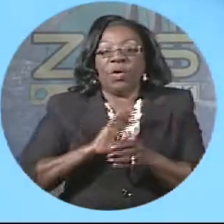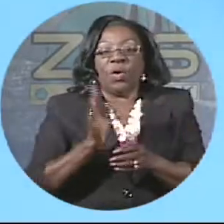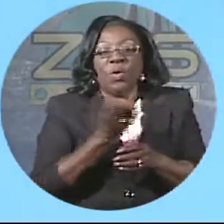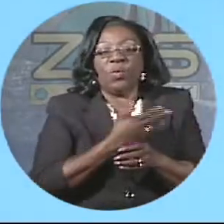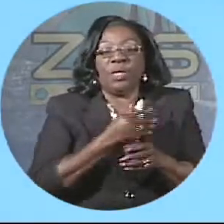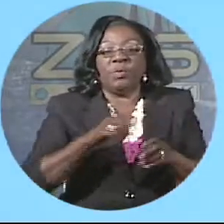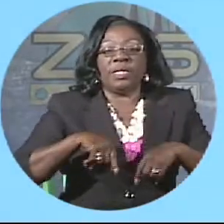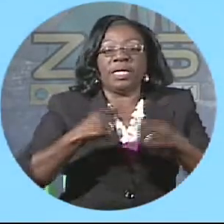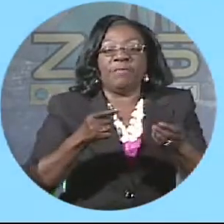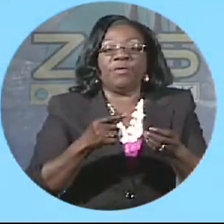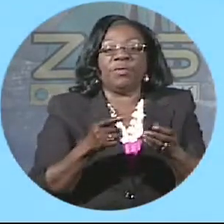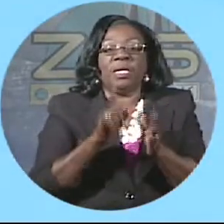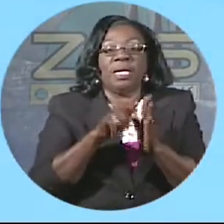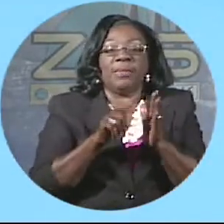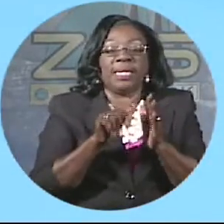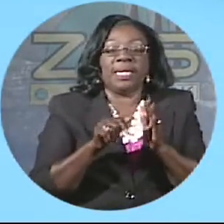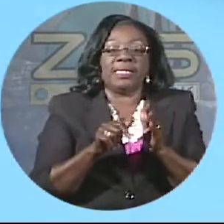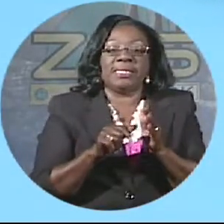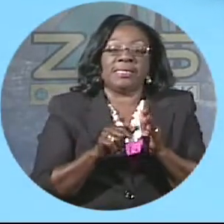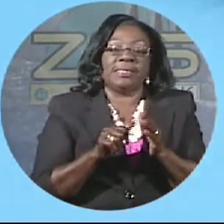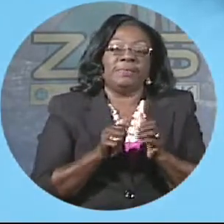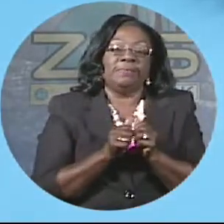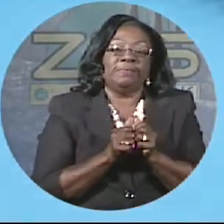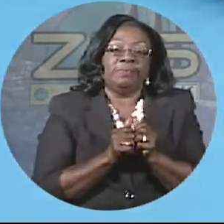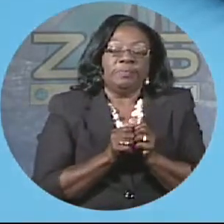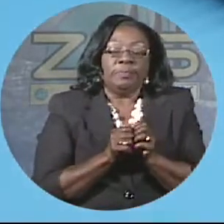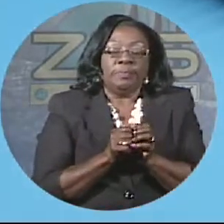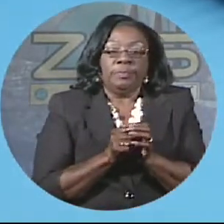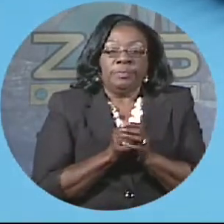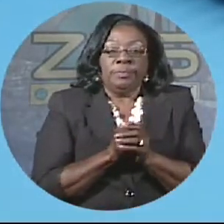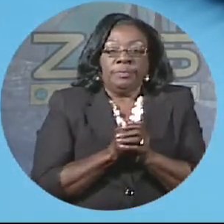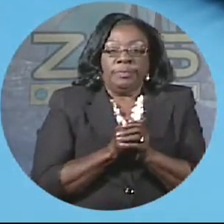offer limitless opportunities. CS Gatterley for the BTC Connection.